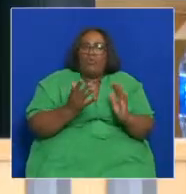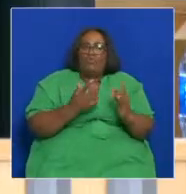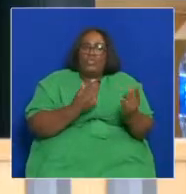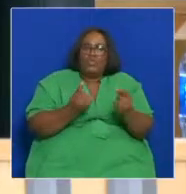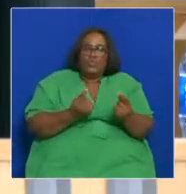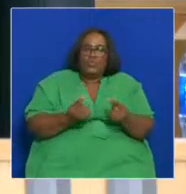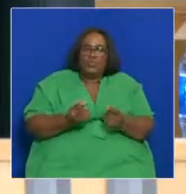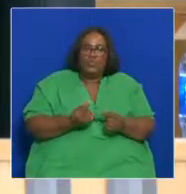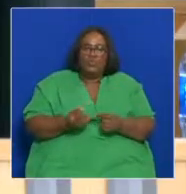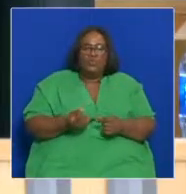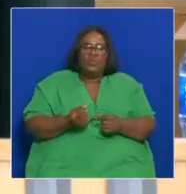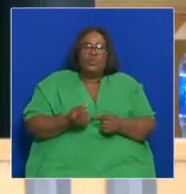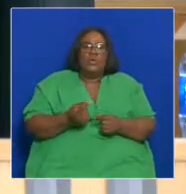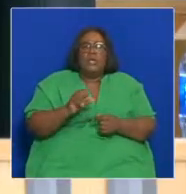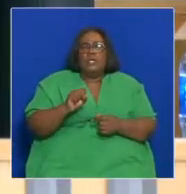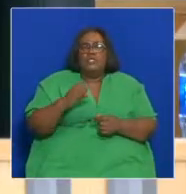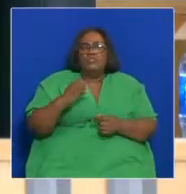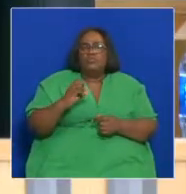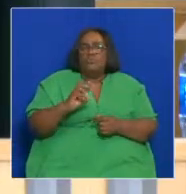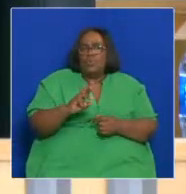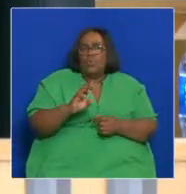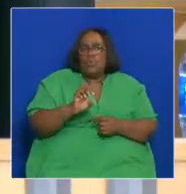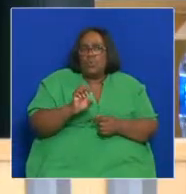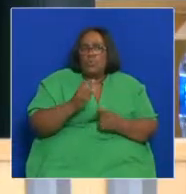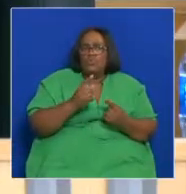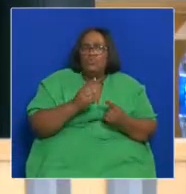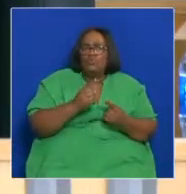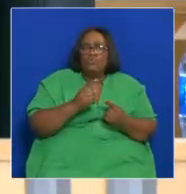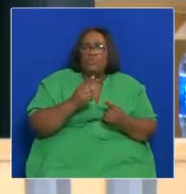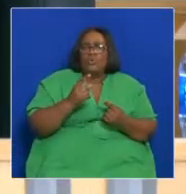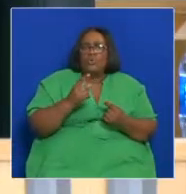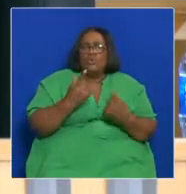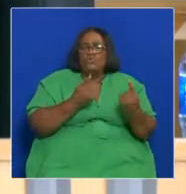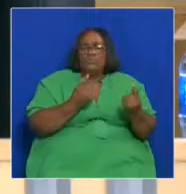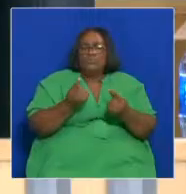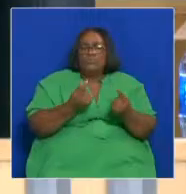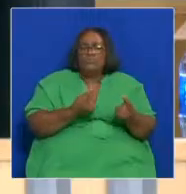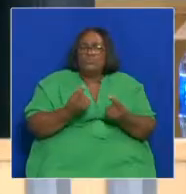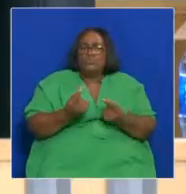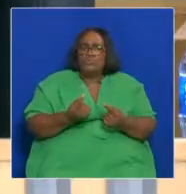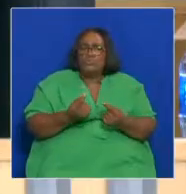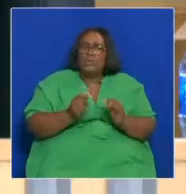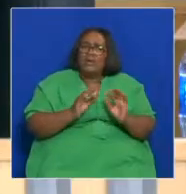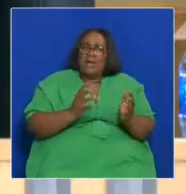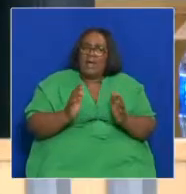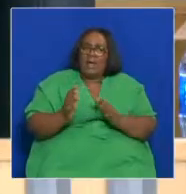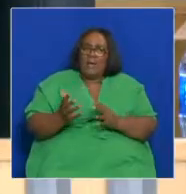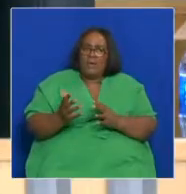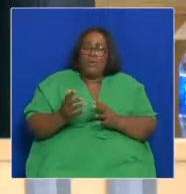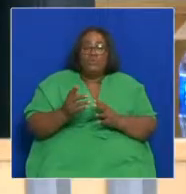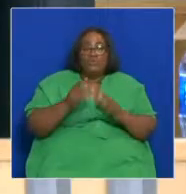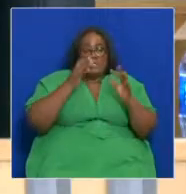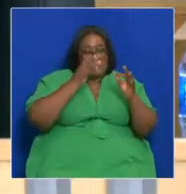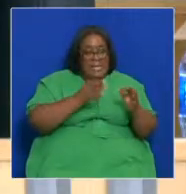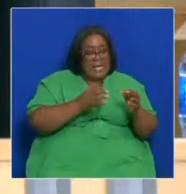about matters that eventually get taken or rejected. The ID matters, as you call